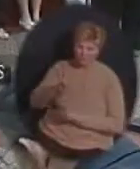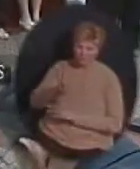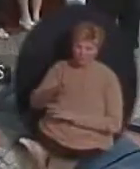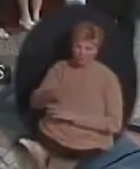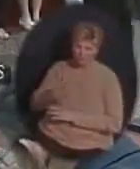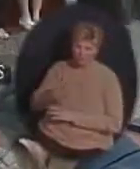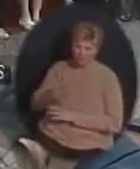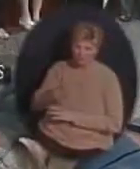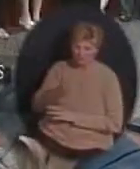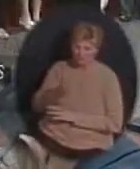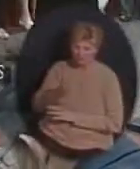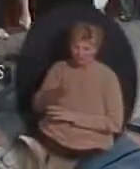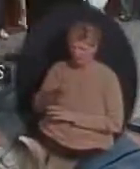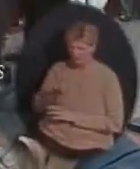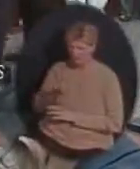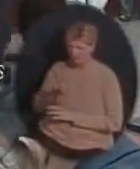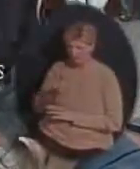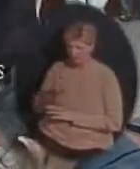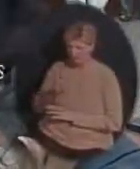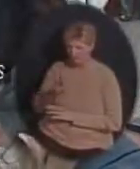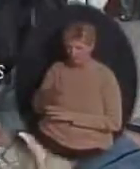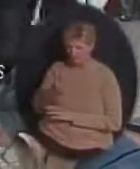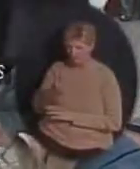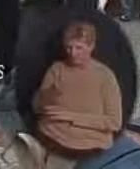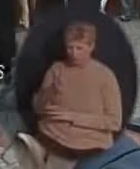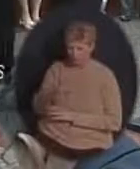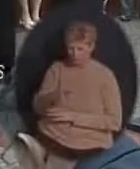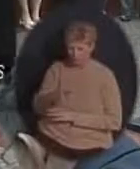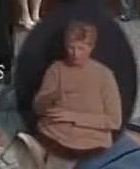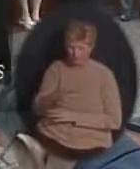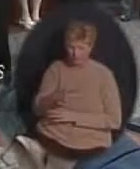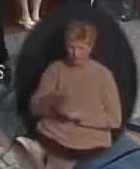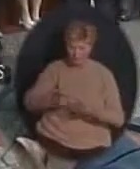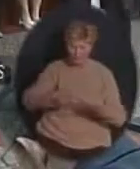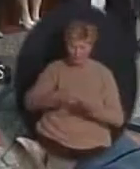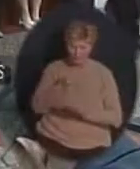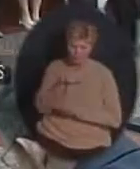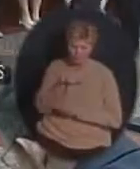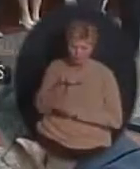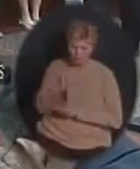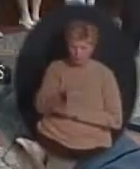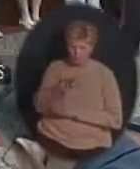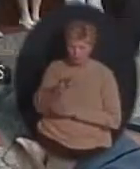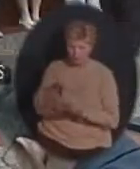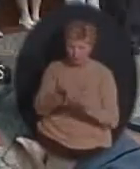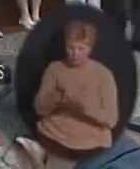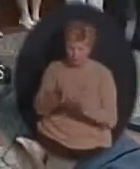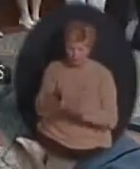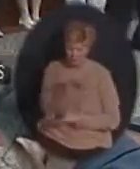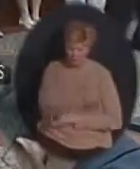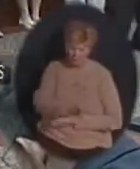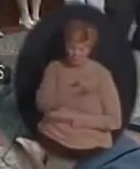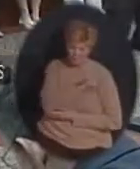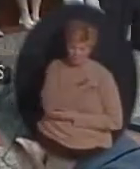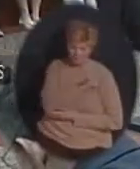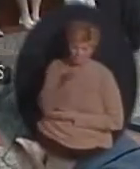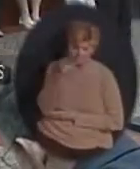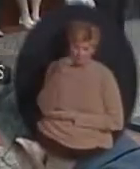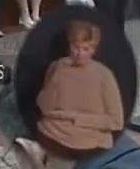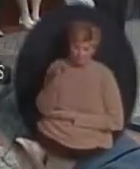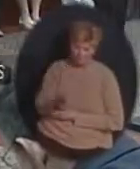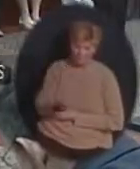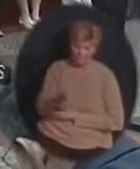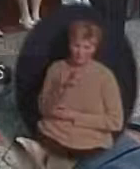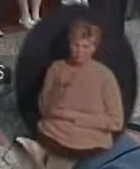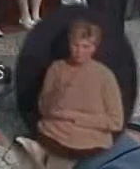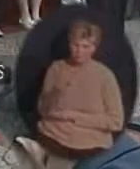and recognition. Approximately 1.3 million high school students qualify for the competition by taking the